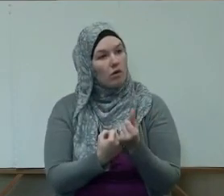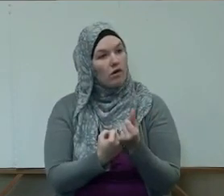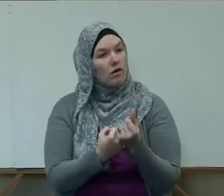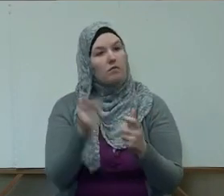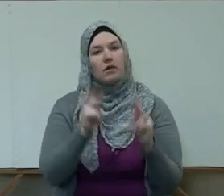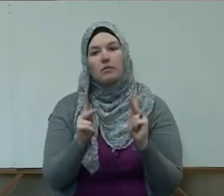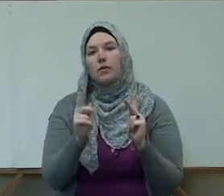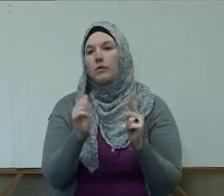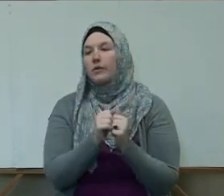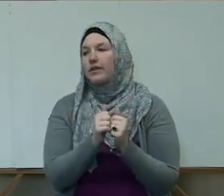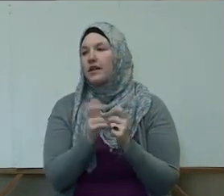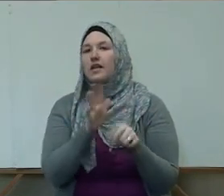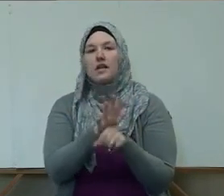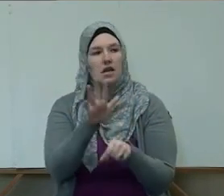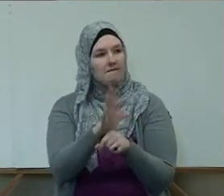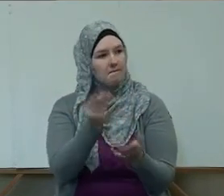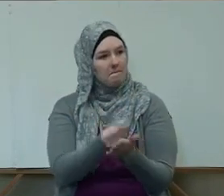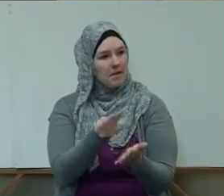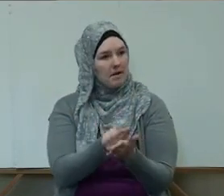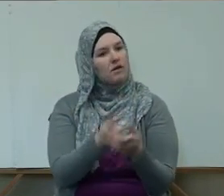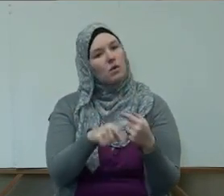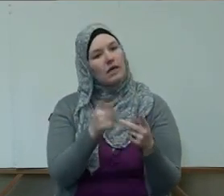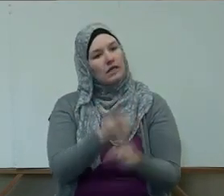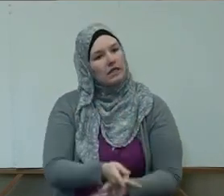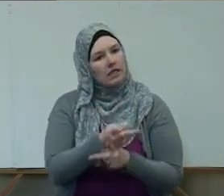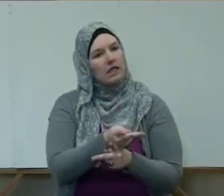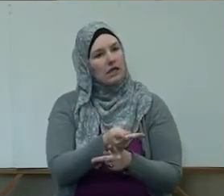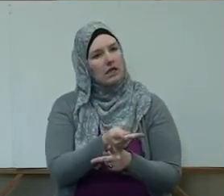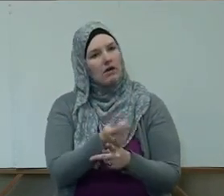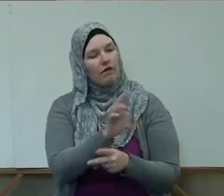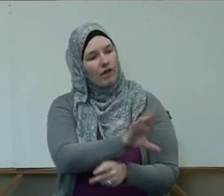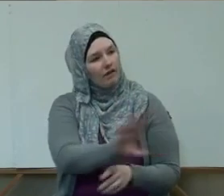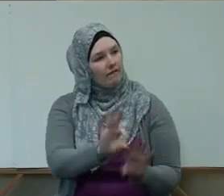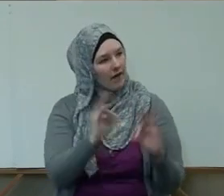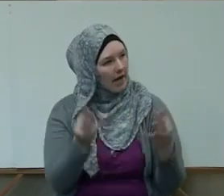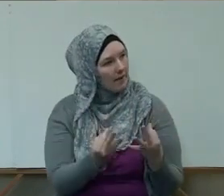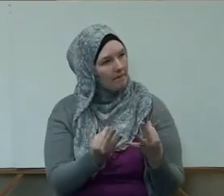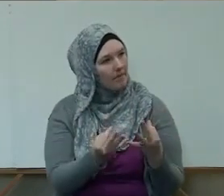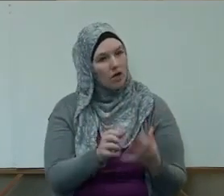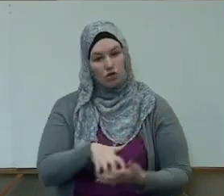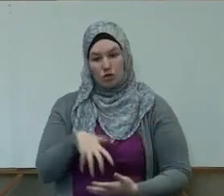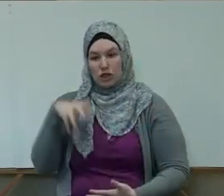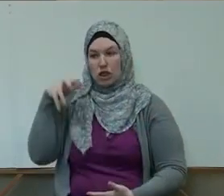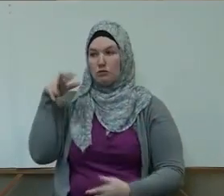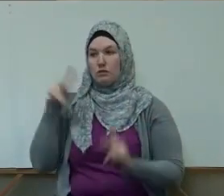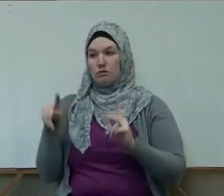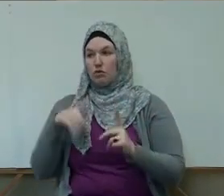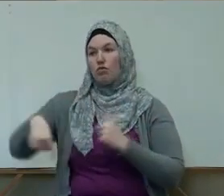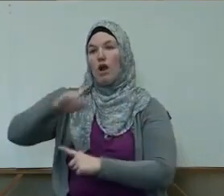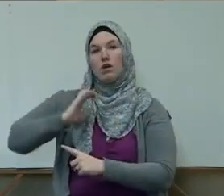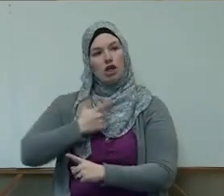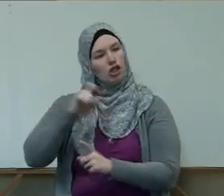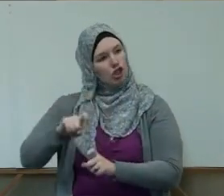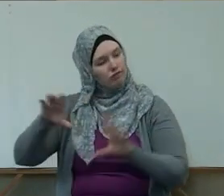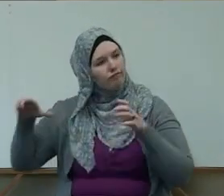When we support people with enough money to keep their dignity, then the rich amongst us should get